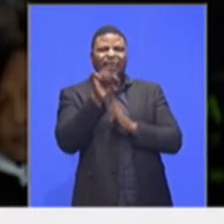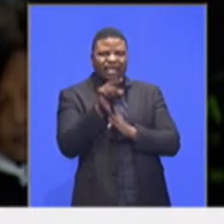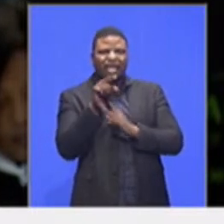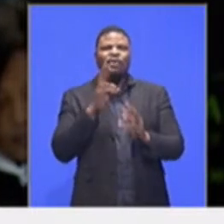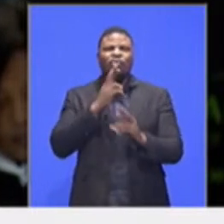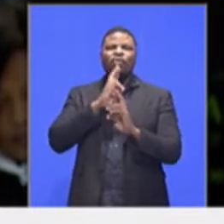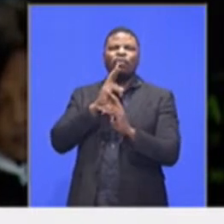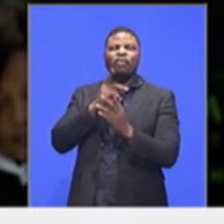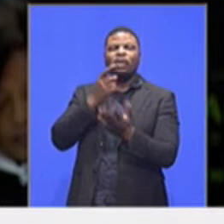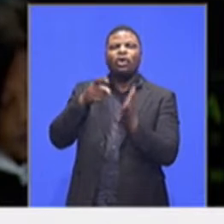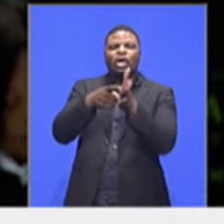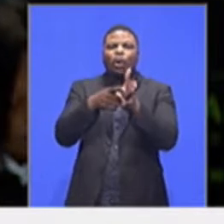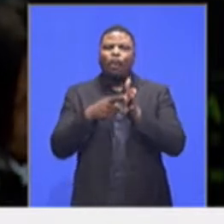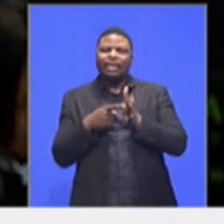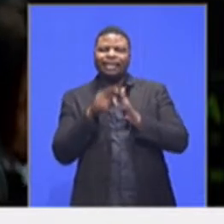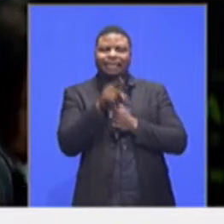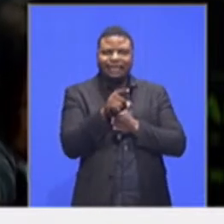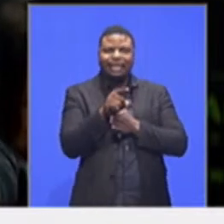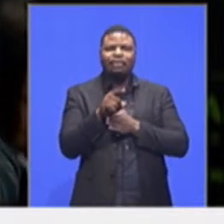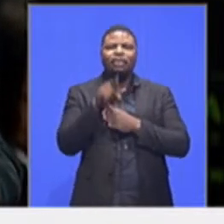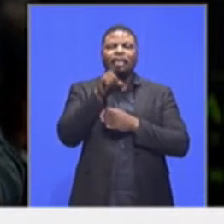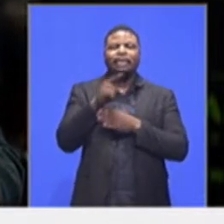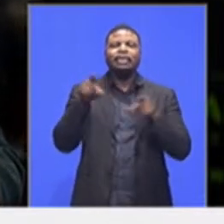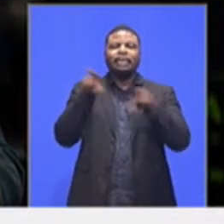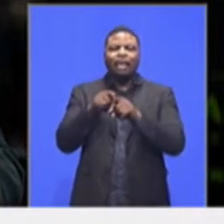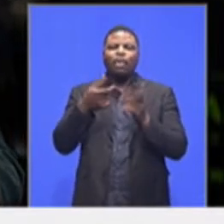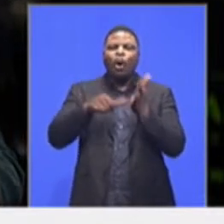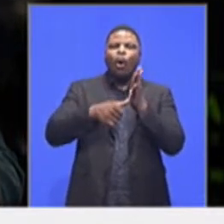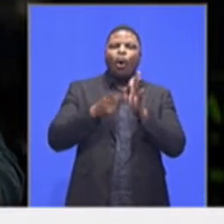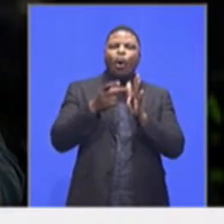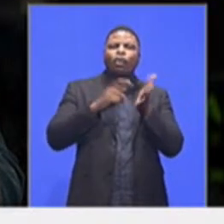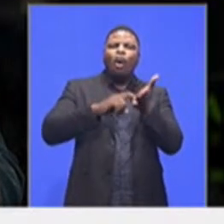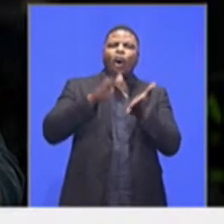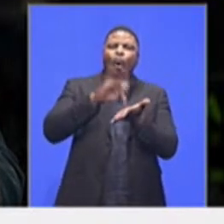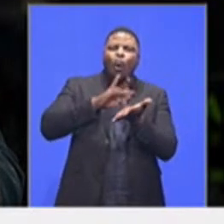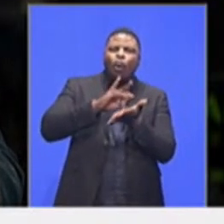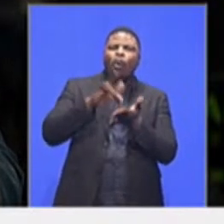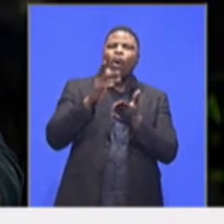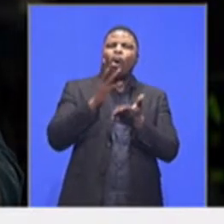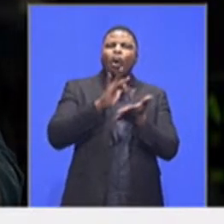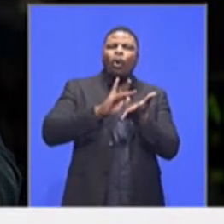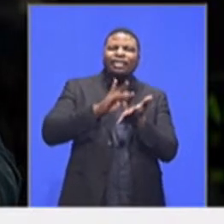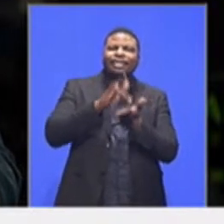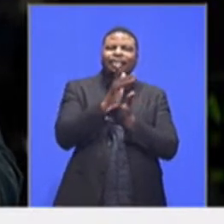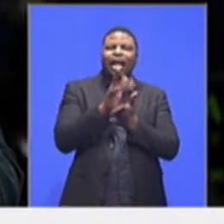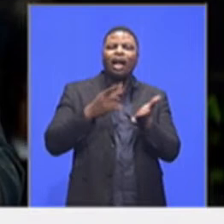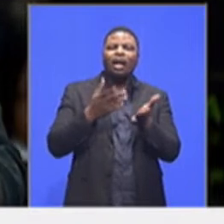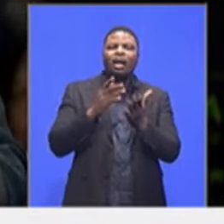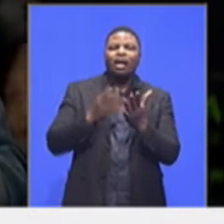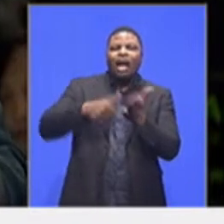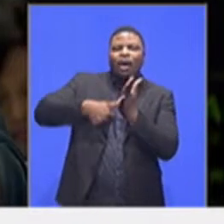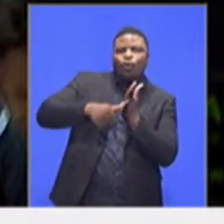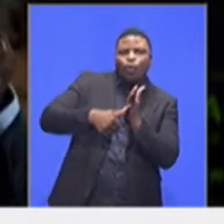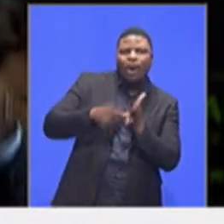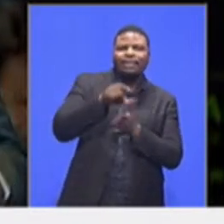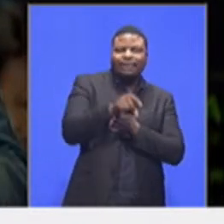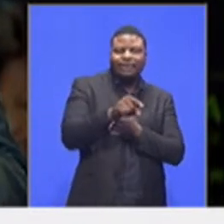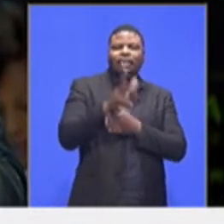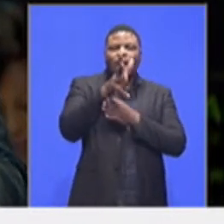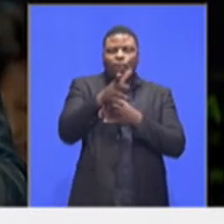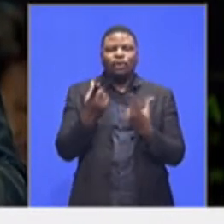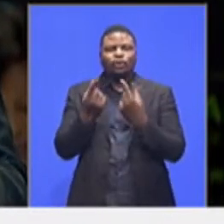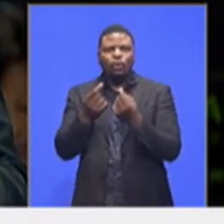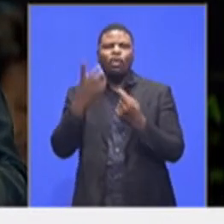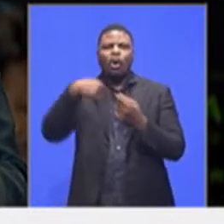recommendations, pilot the implementation of conditional grant pledging that will enable that we announced during